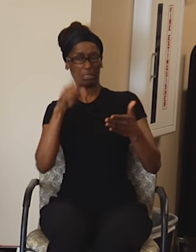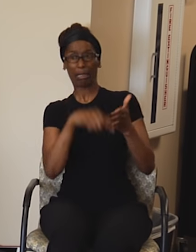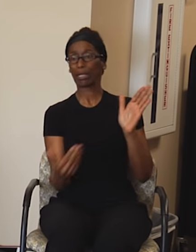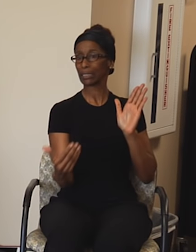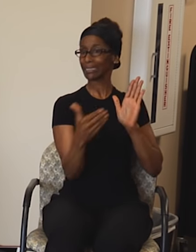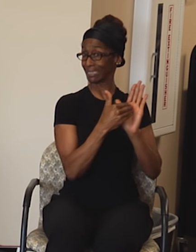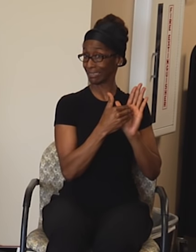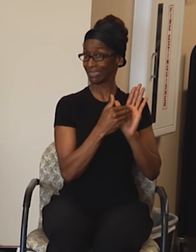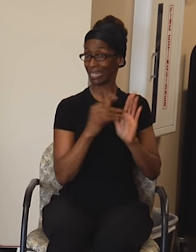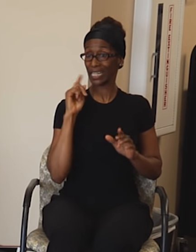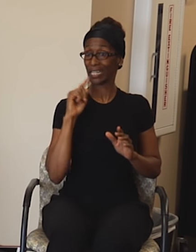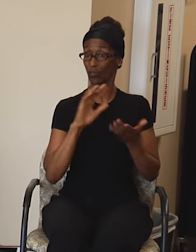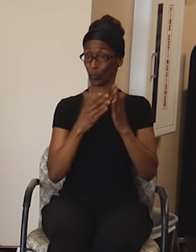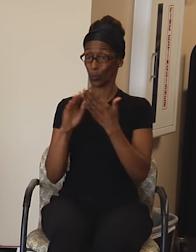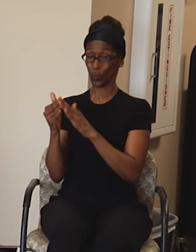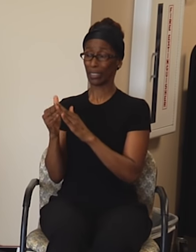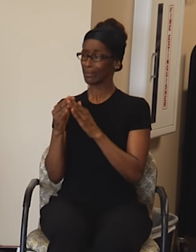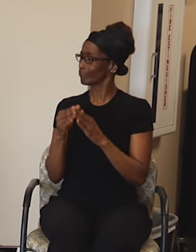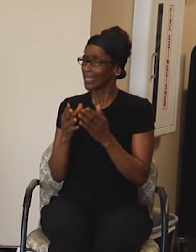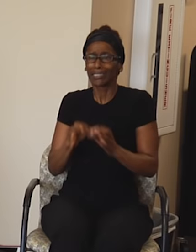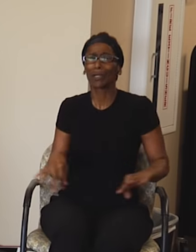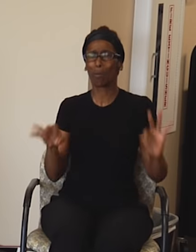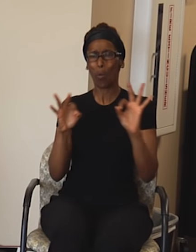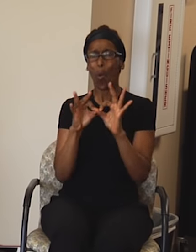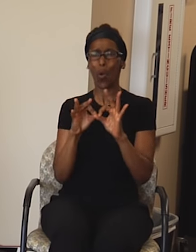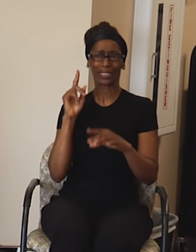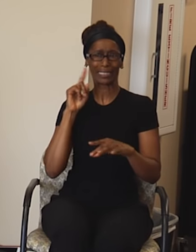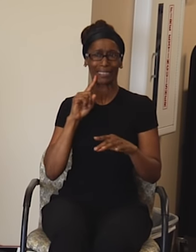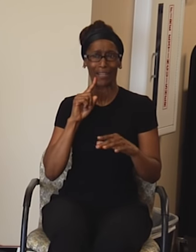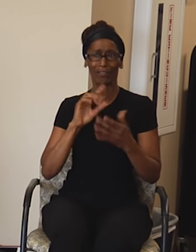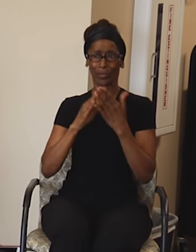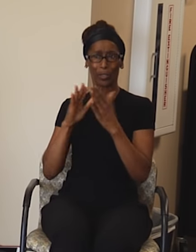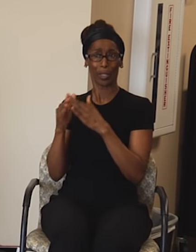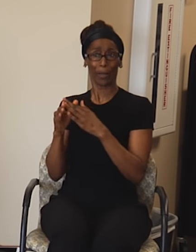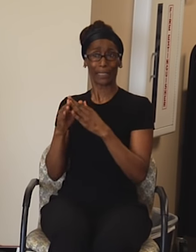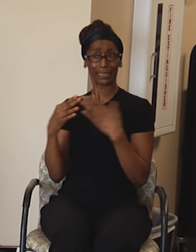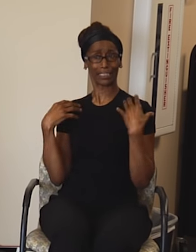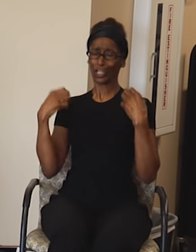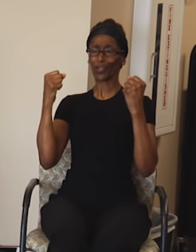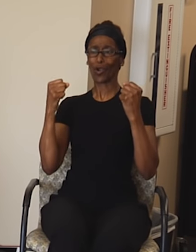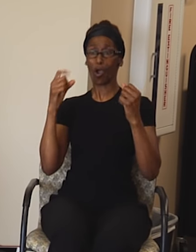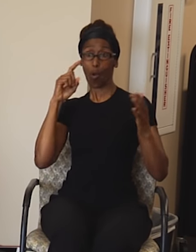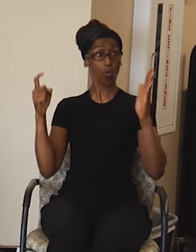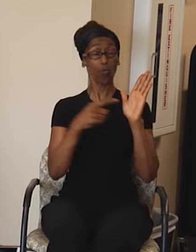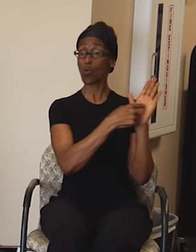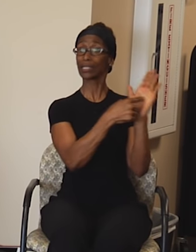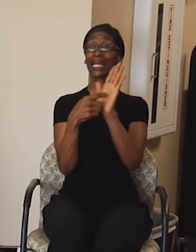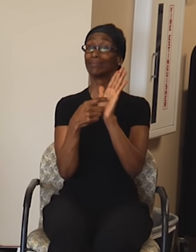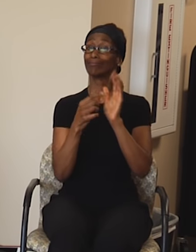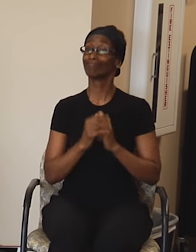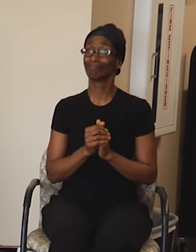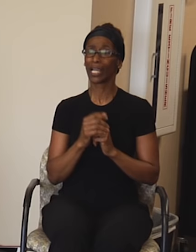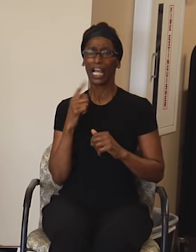and how important it was to the deaf community to have this deaf hero recognized. I did